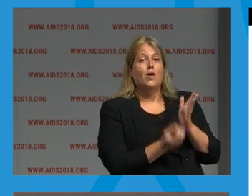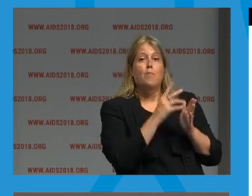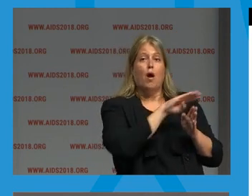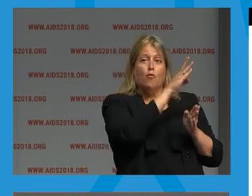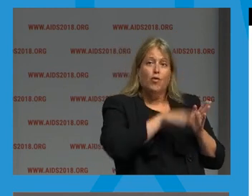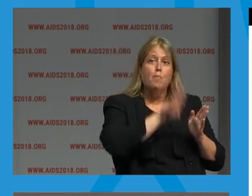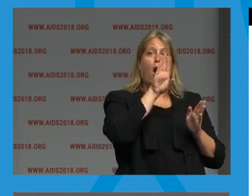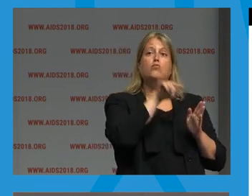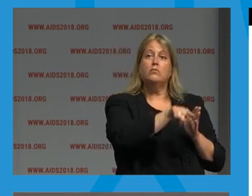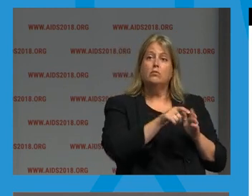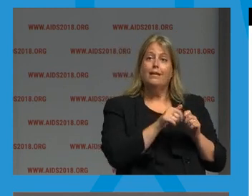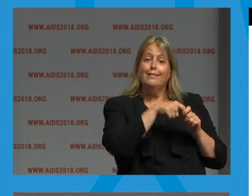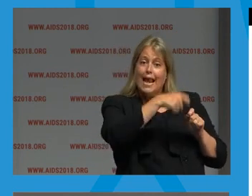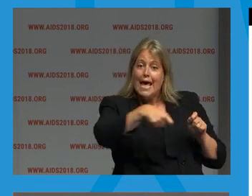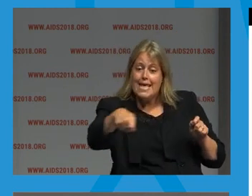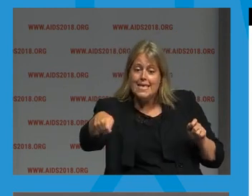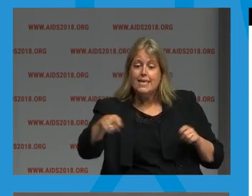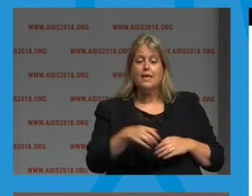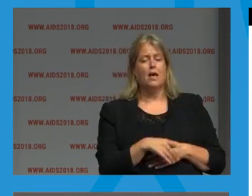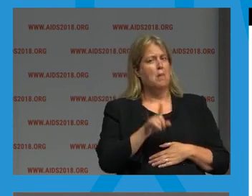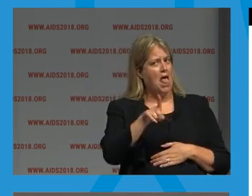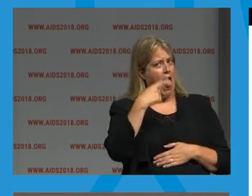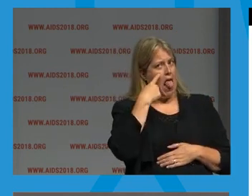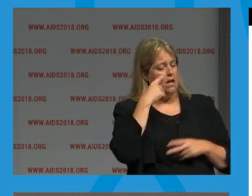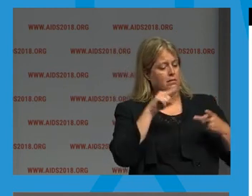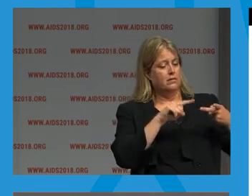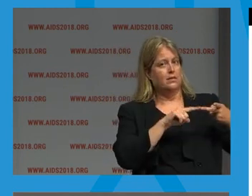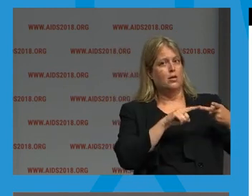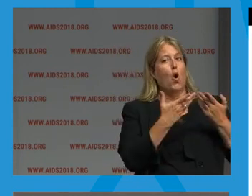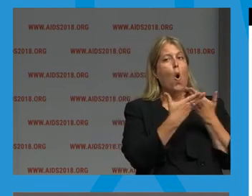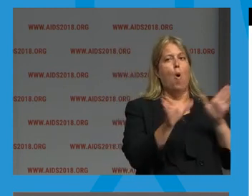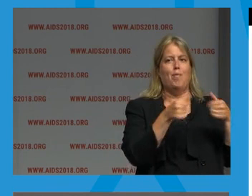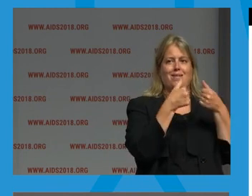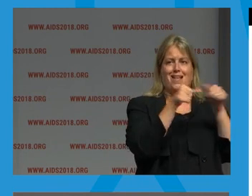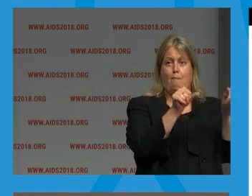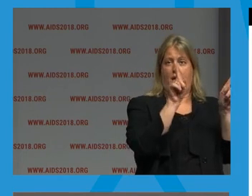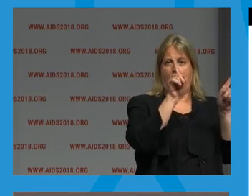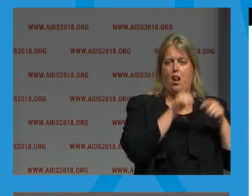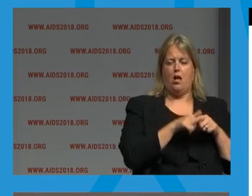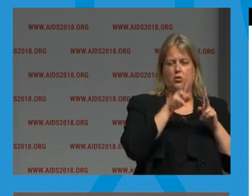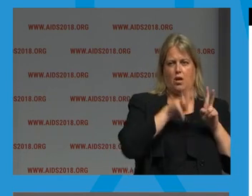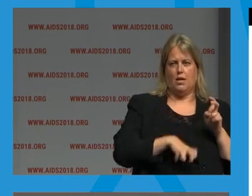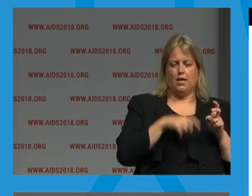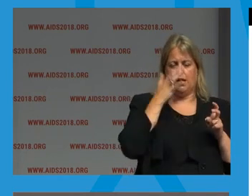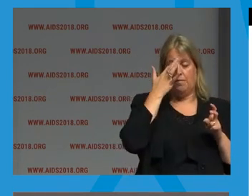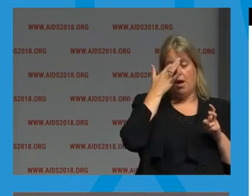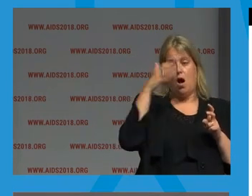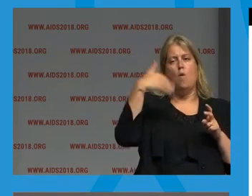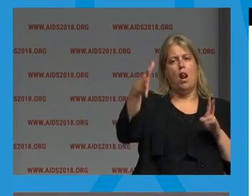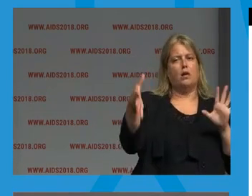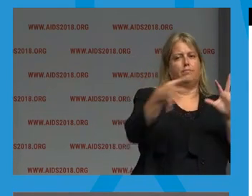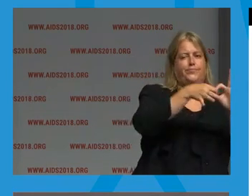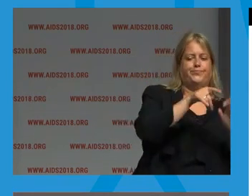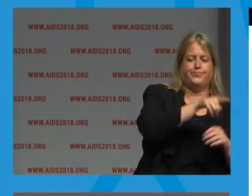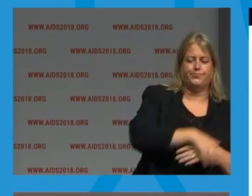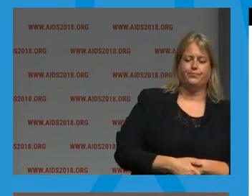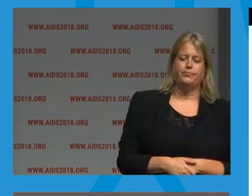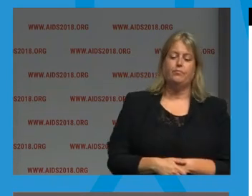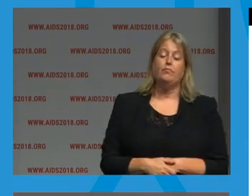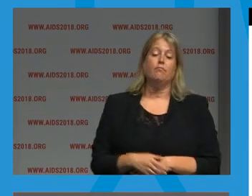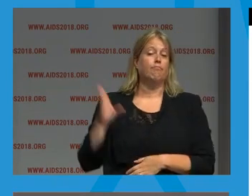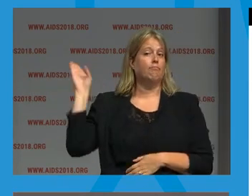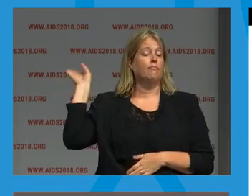Be careful now, because the secondary objective is in an open-label study, and I'll get back to that in a moment. So this